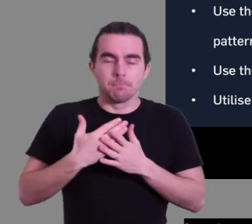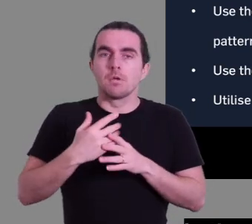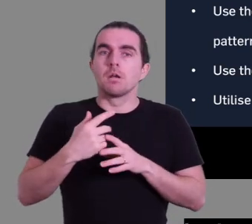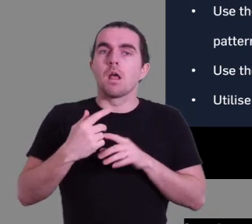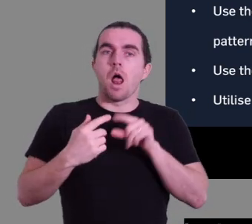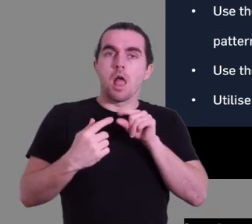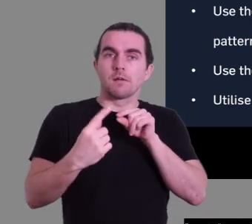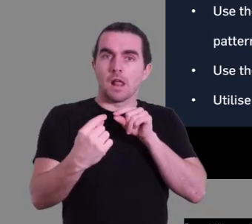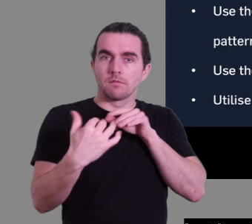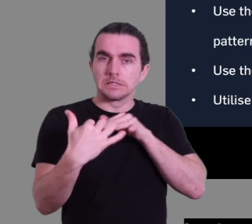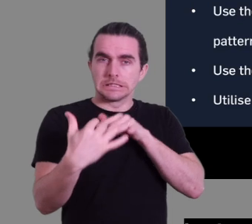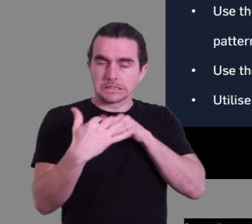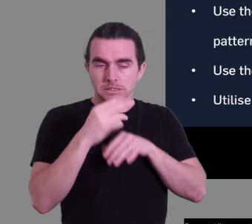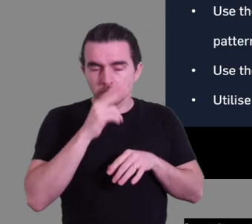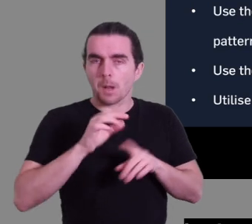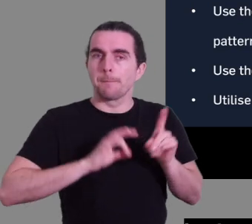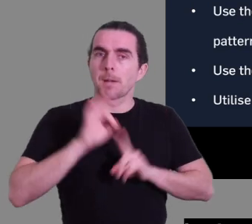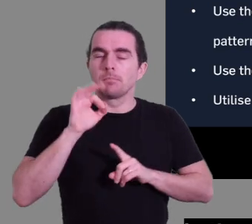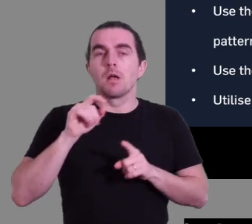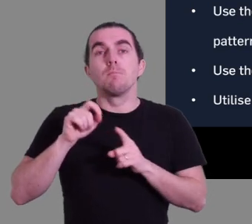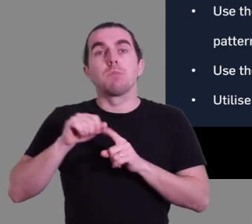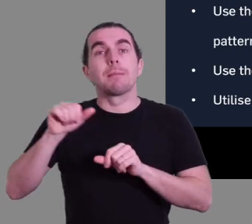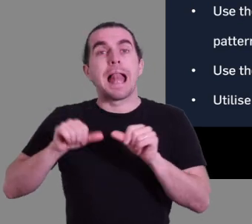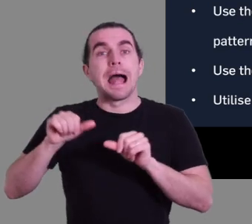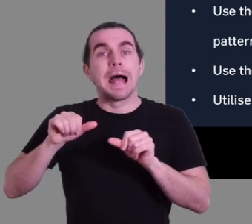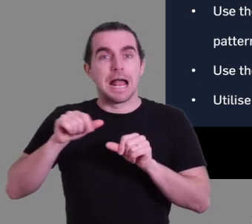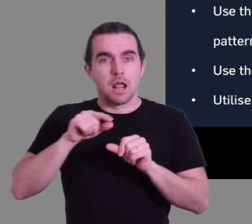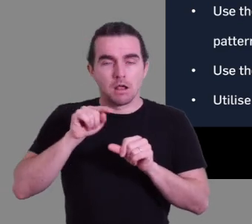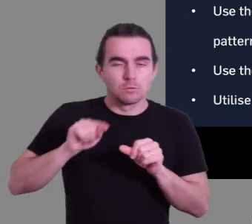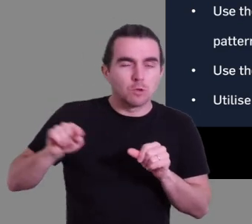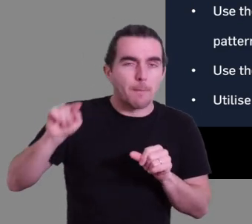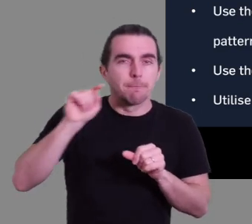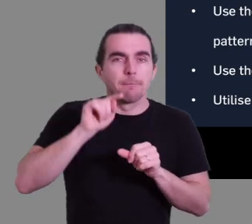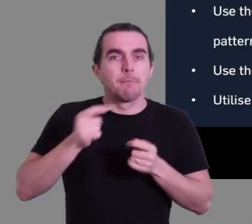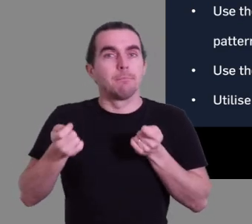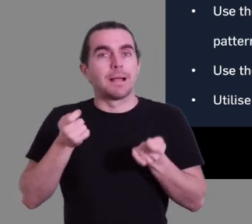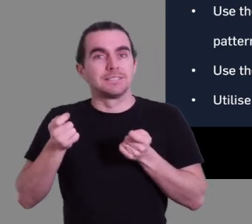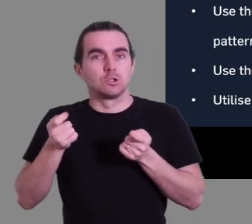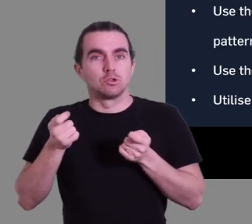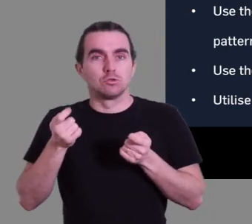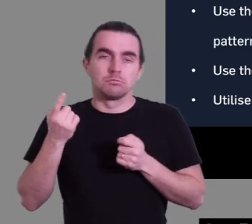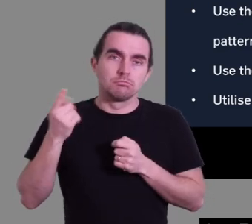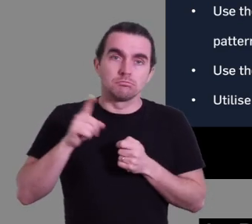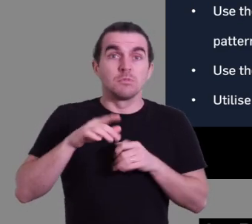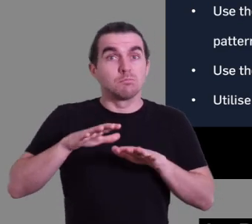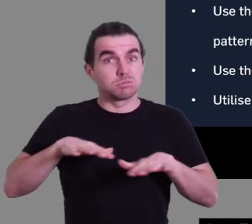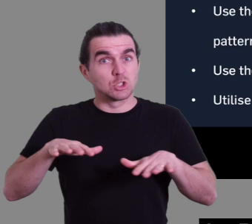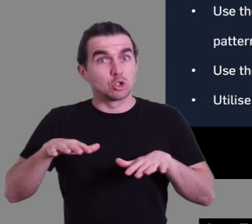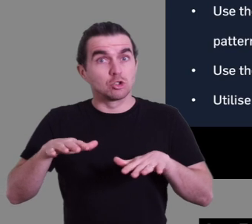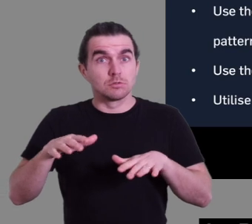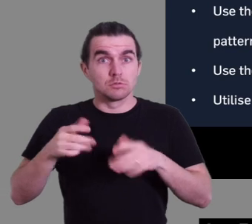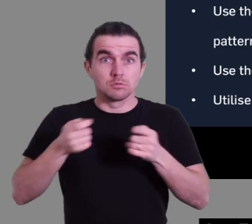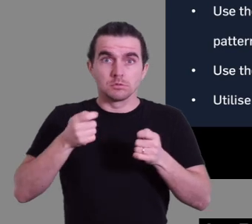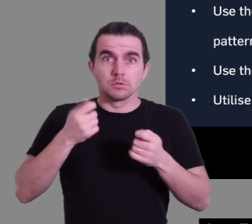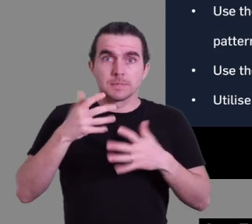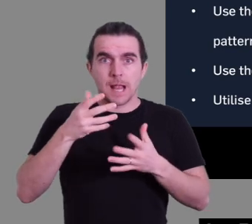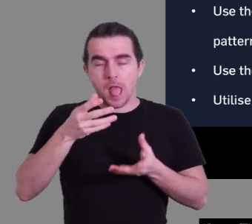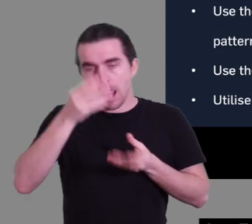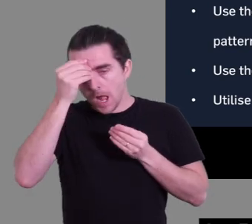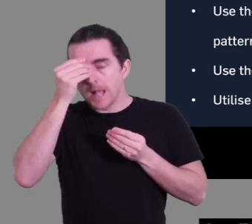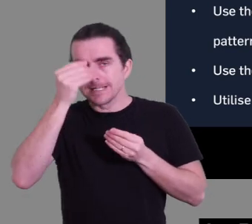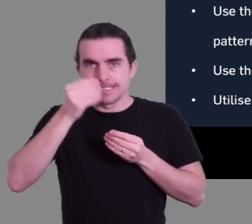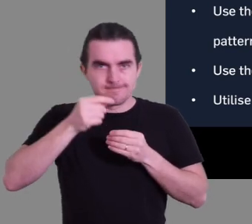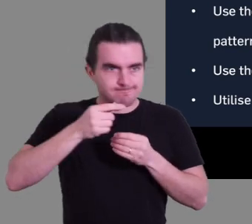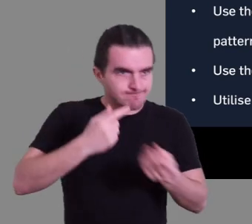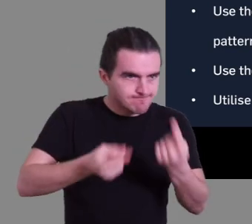in 11v11 tactics, you know, in the Premier League and so on, with some of the managers that have come in, and the British managers have learned, challenging